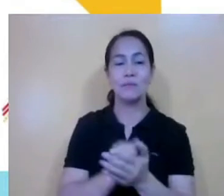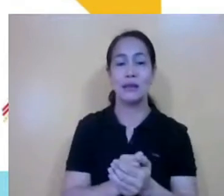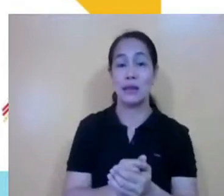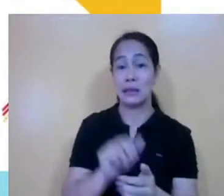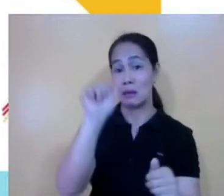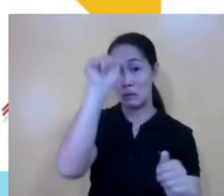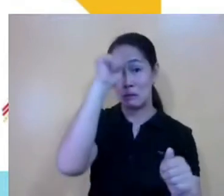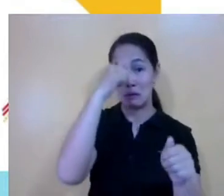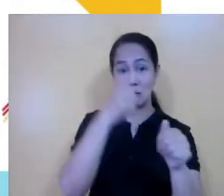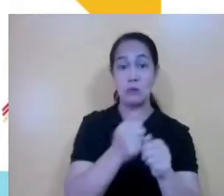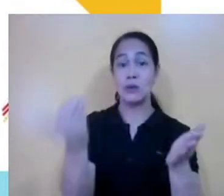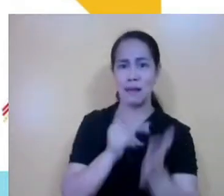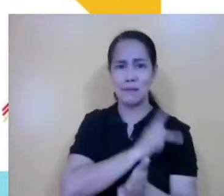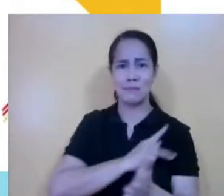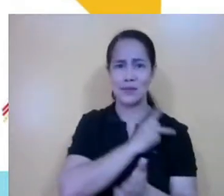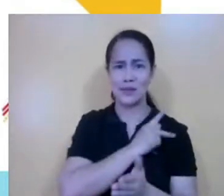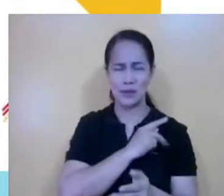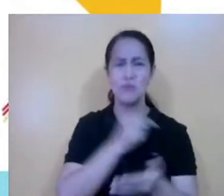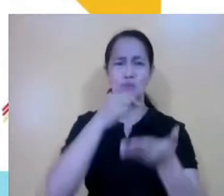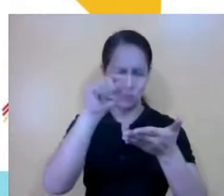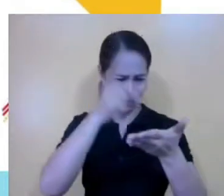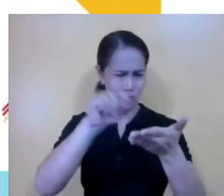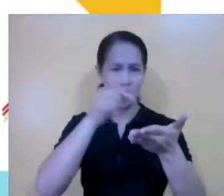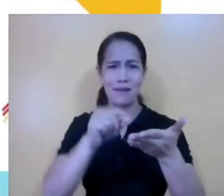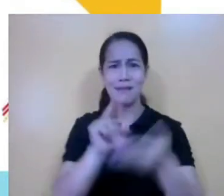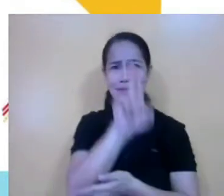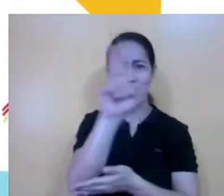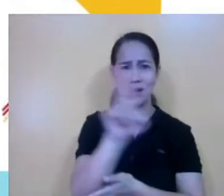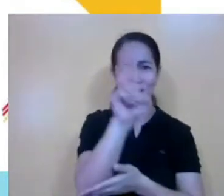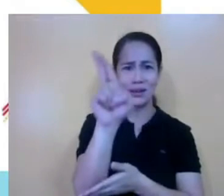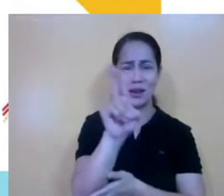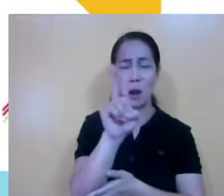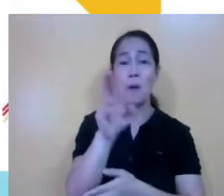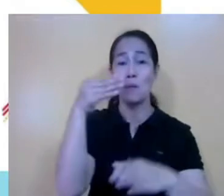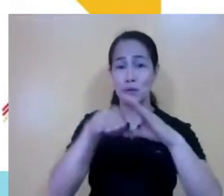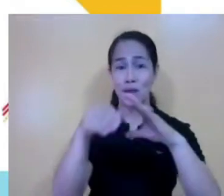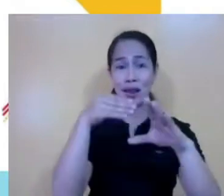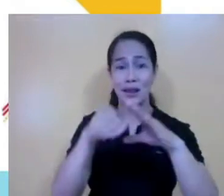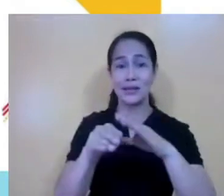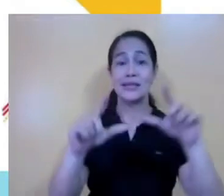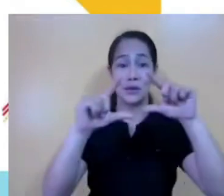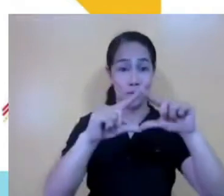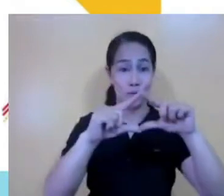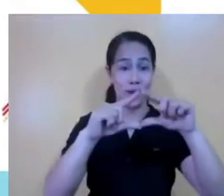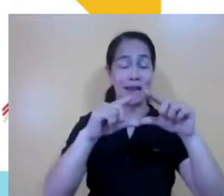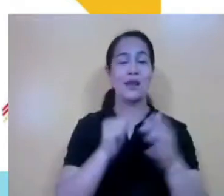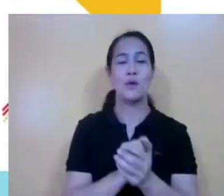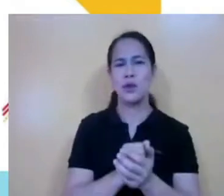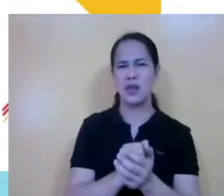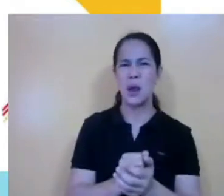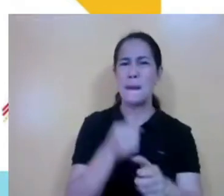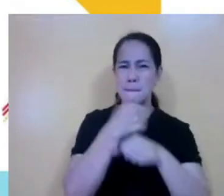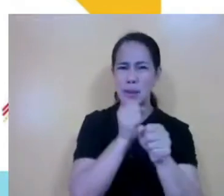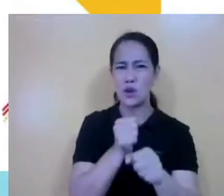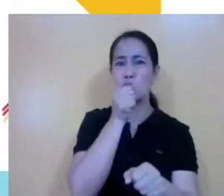again, please double check the email that you are using when you access the Google Drive. Make sure that you are using your official